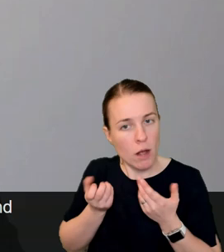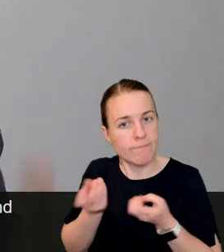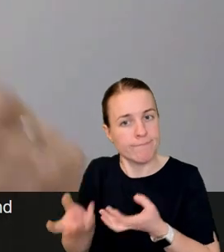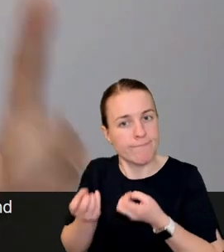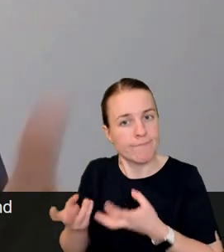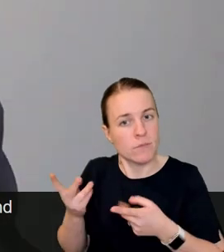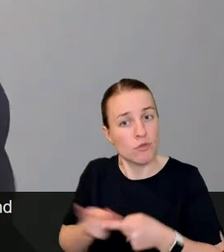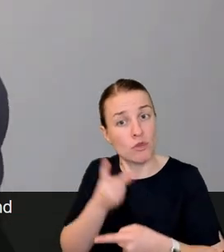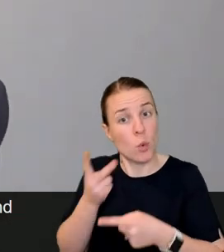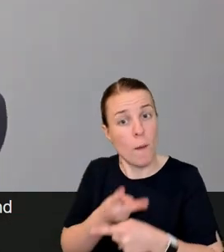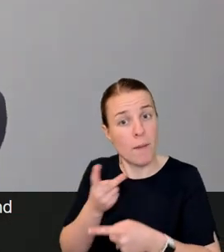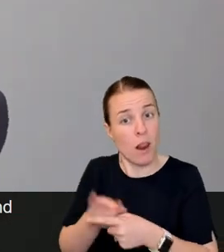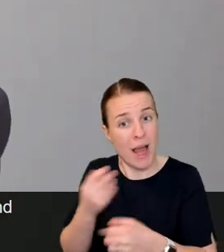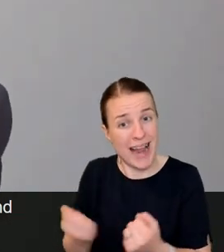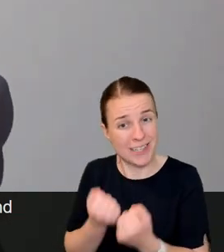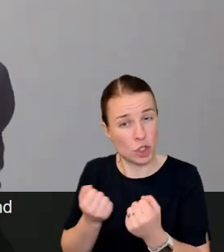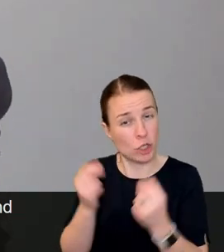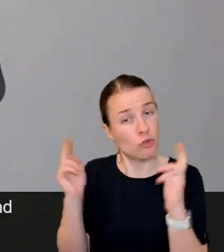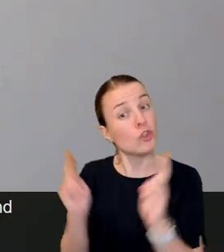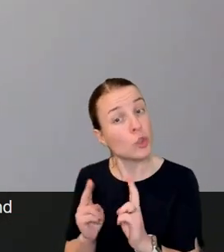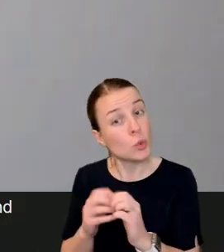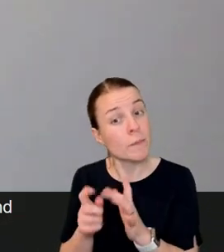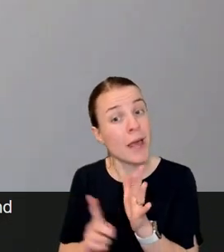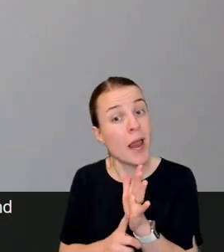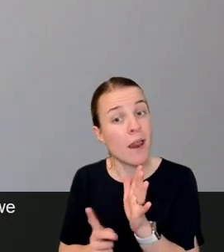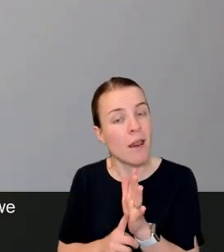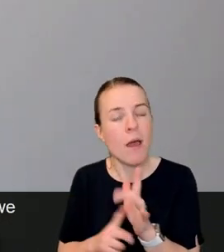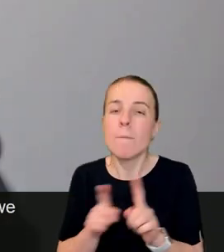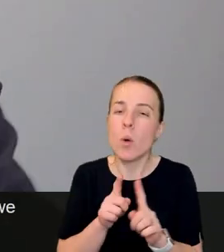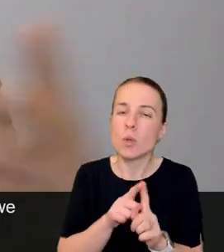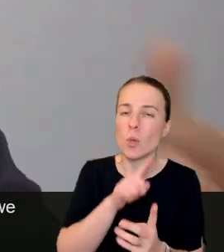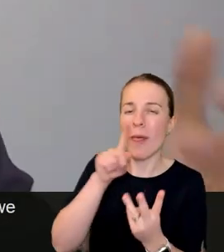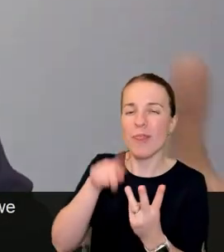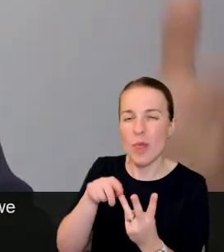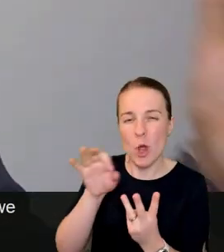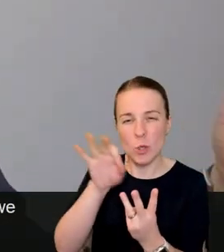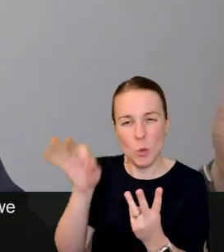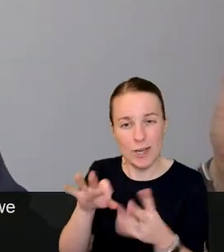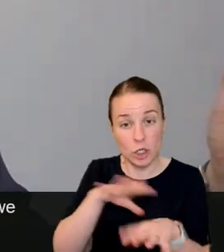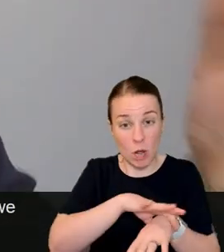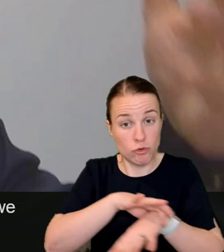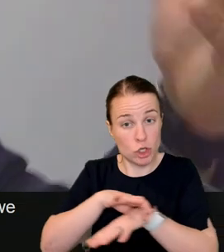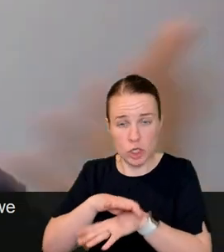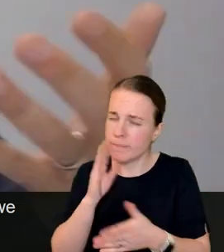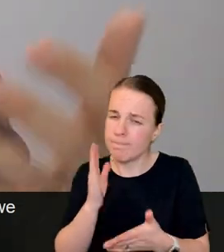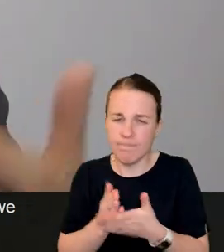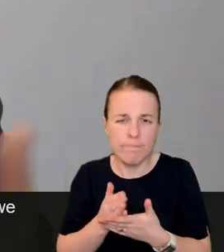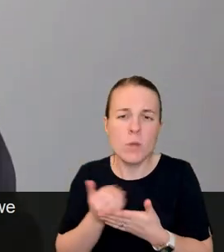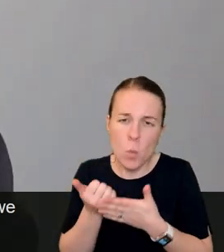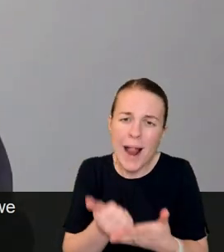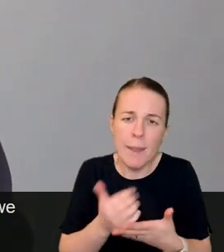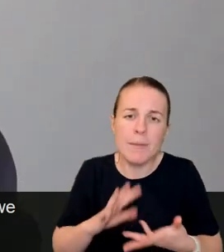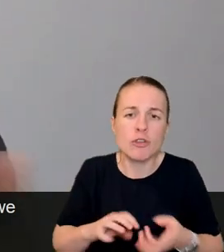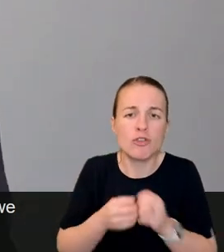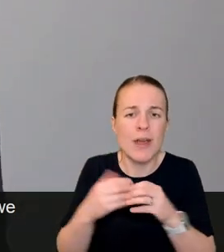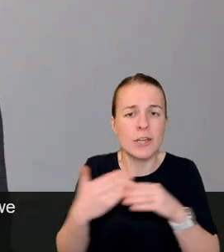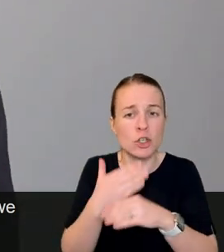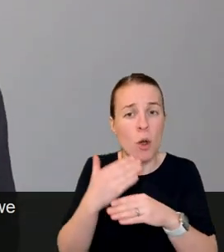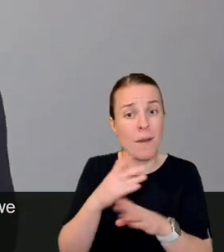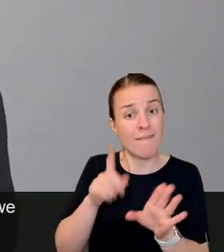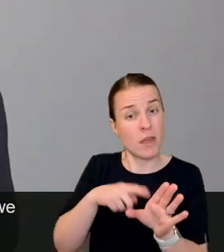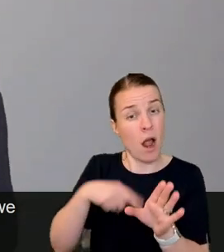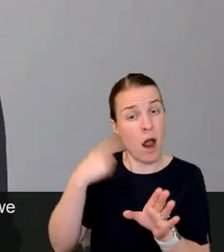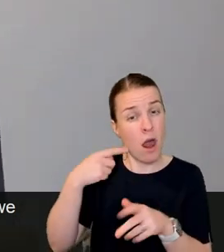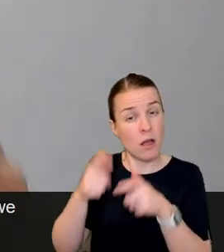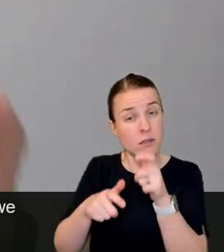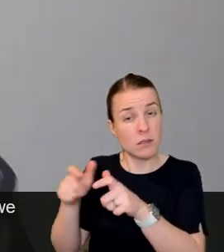bills. But also goes to the third question in relation to apprenticeships. We're helping create jobs for young Londoners, which are future-proof